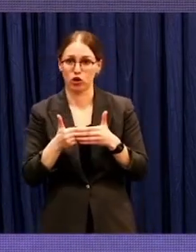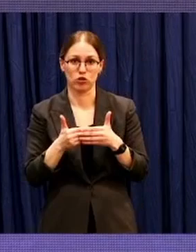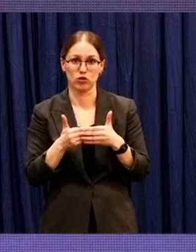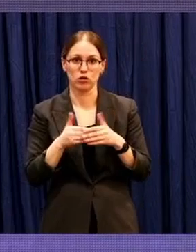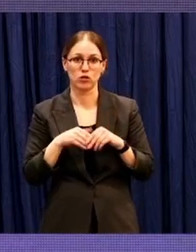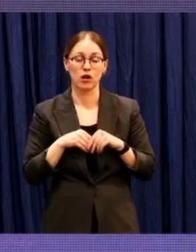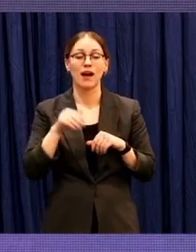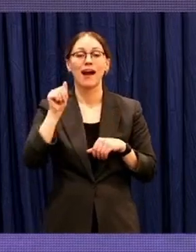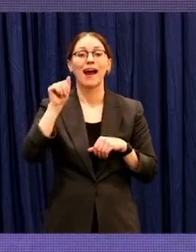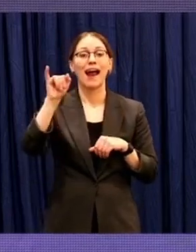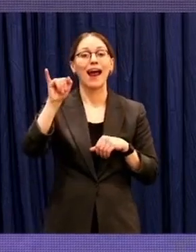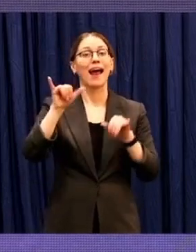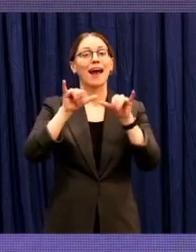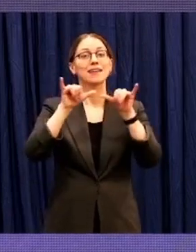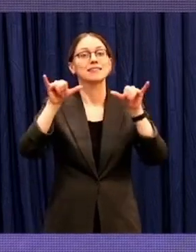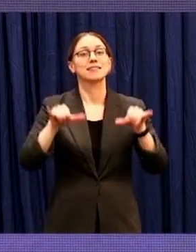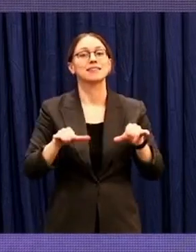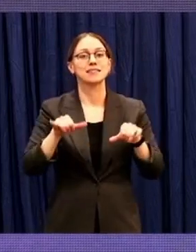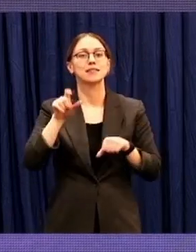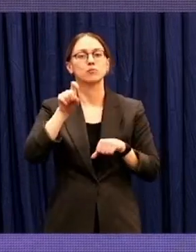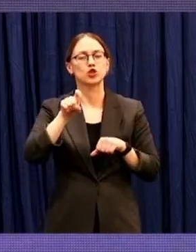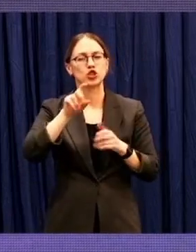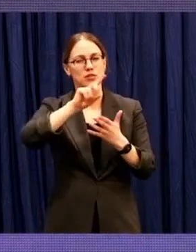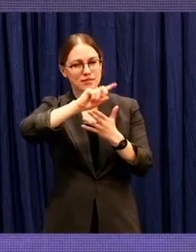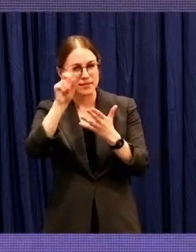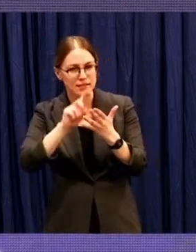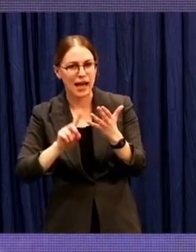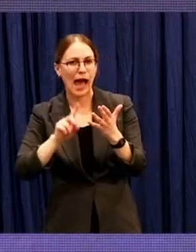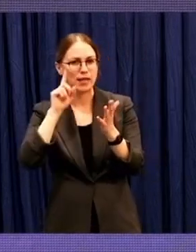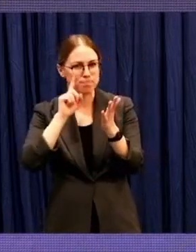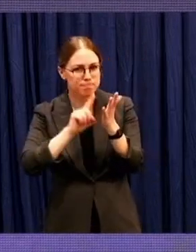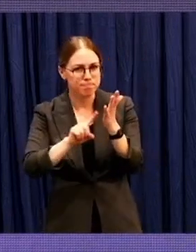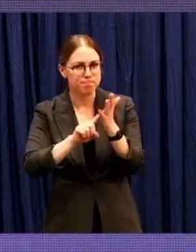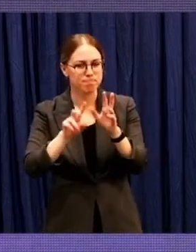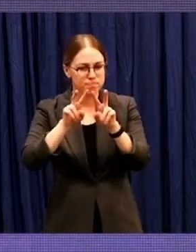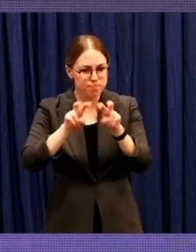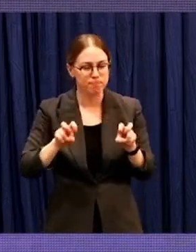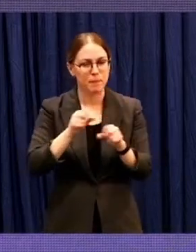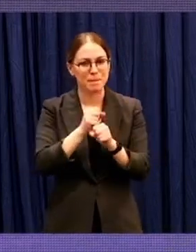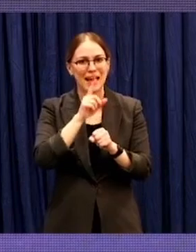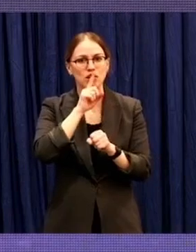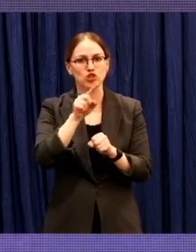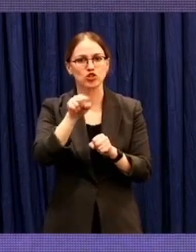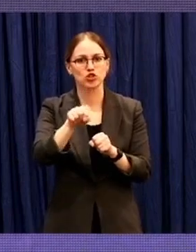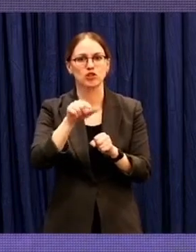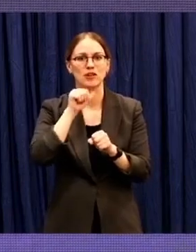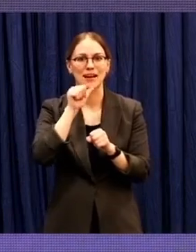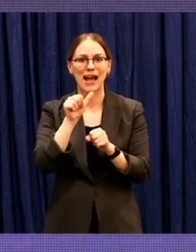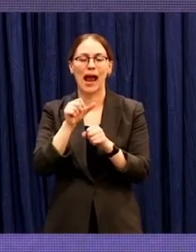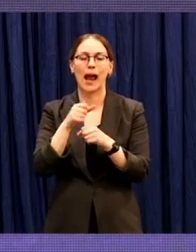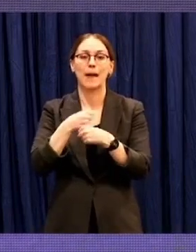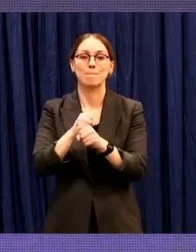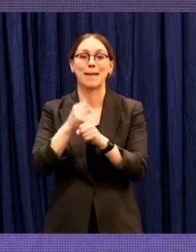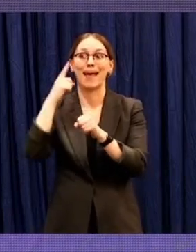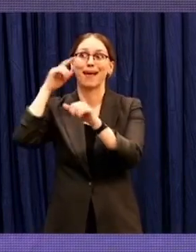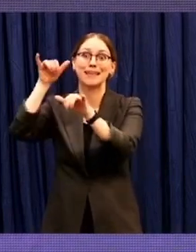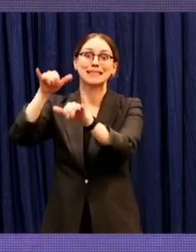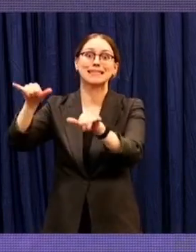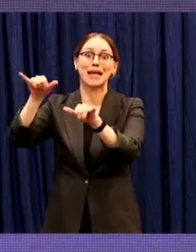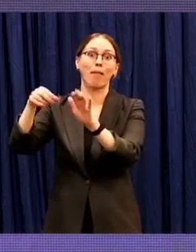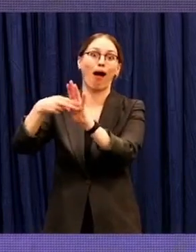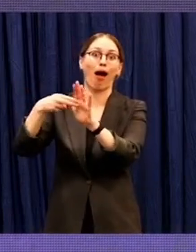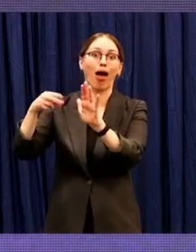AI systems should be designed and audited to ensure that they do not amplify harmful stigmas about people